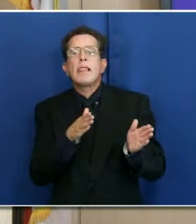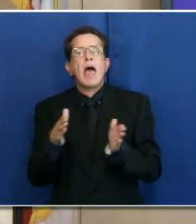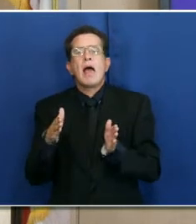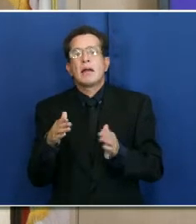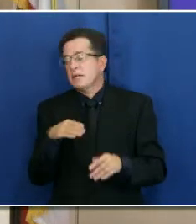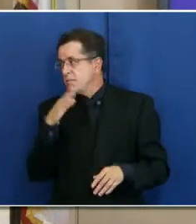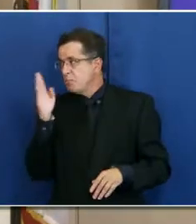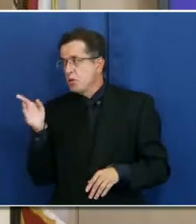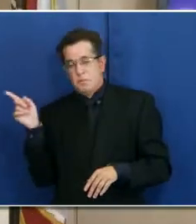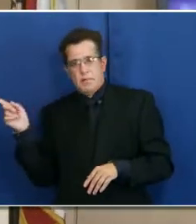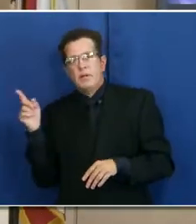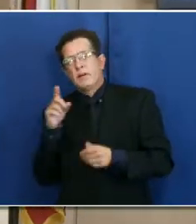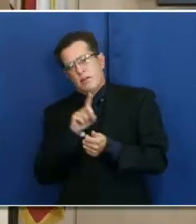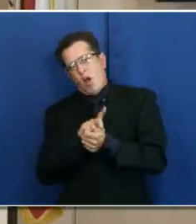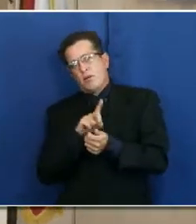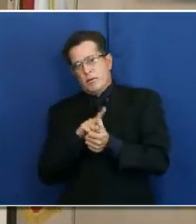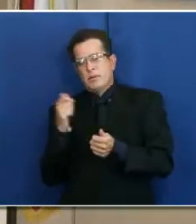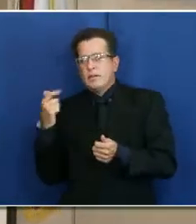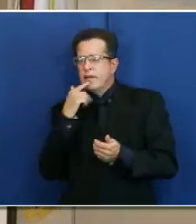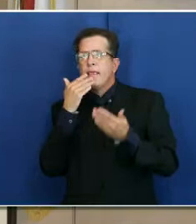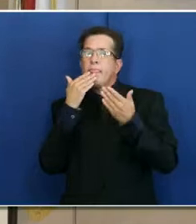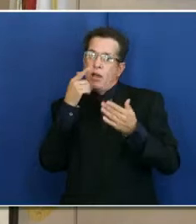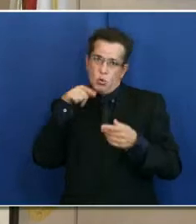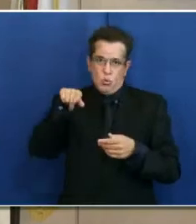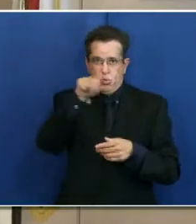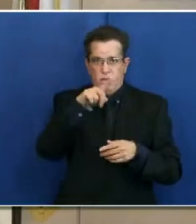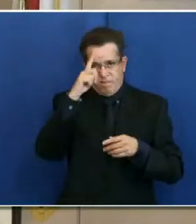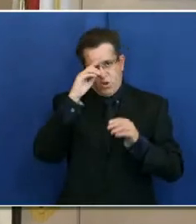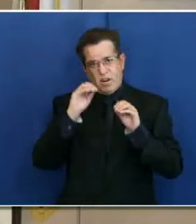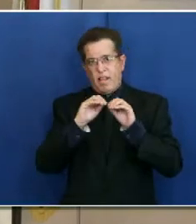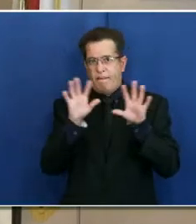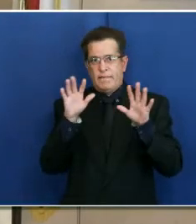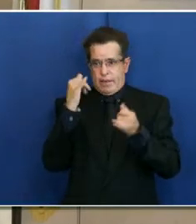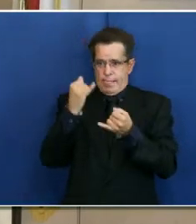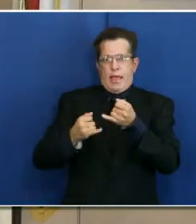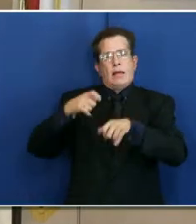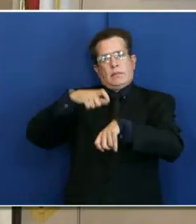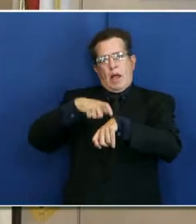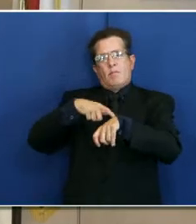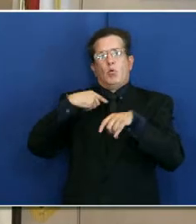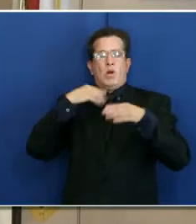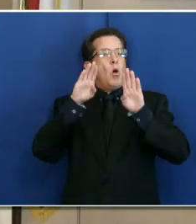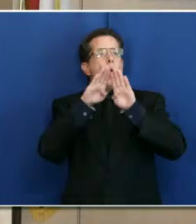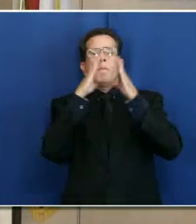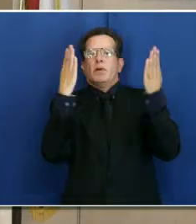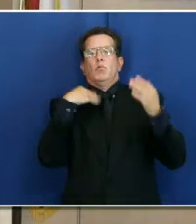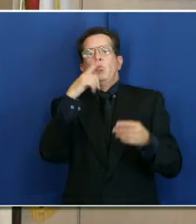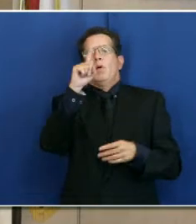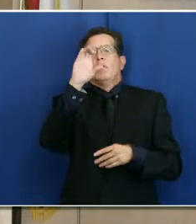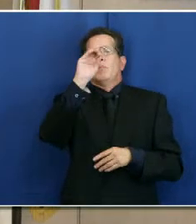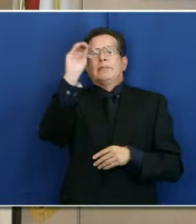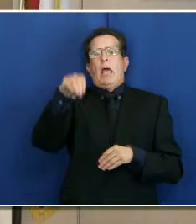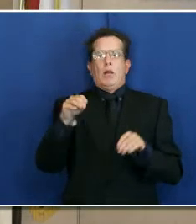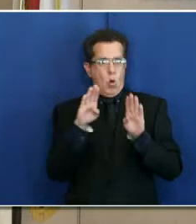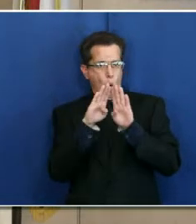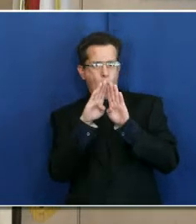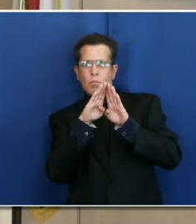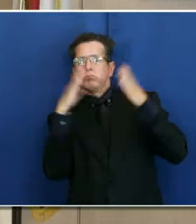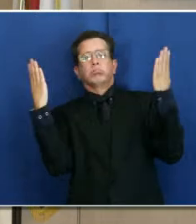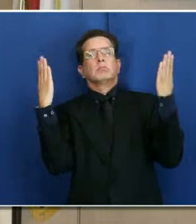Thank you for the opportunity to clarify again. So last time when we opened up, things opened up 100%. So there was